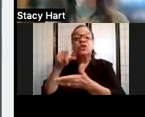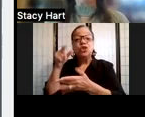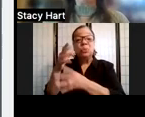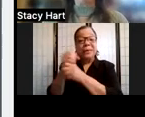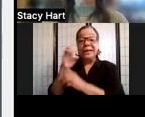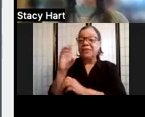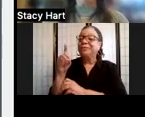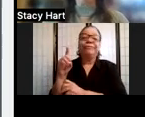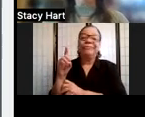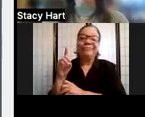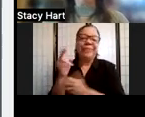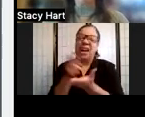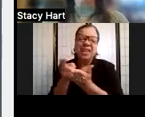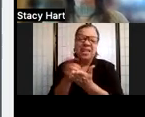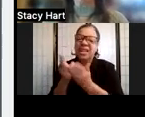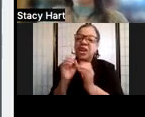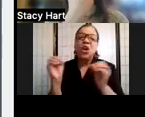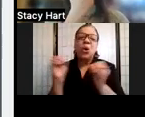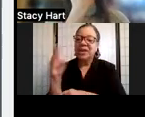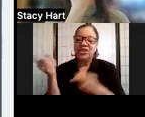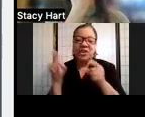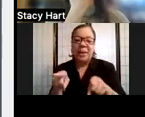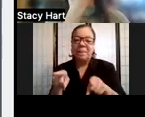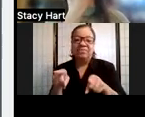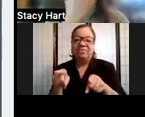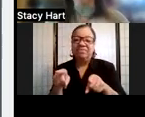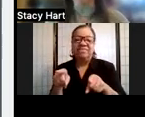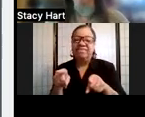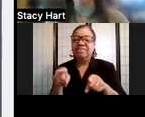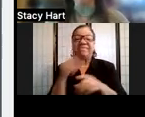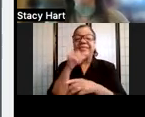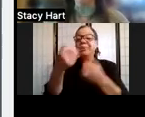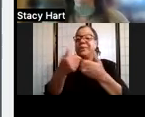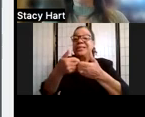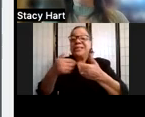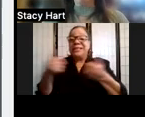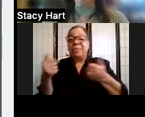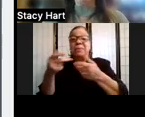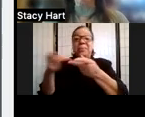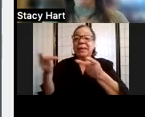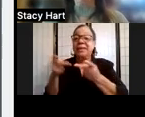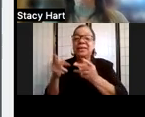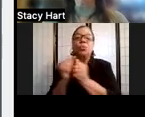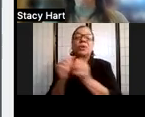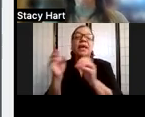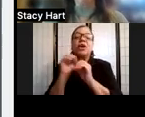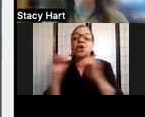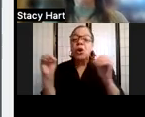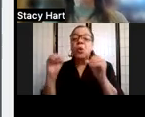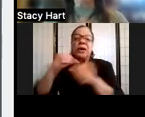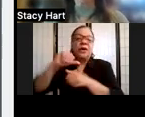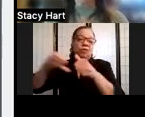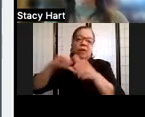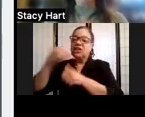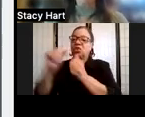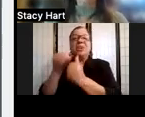Truly no education took place. They were put into separate spaces without interaction with their